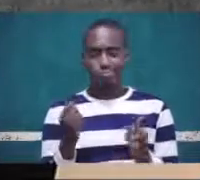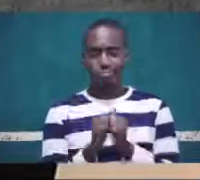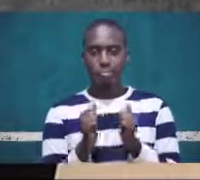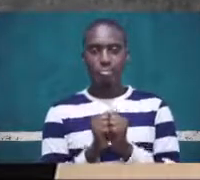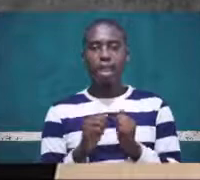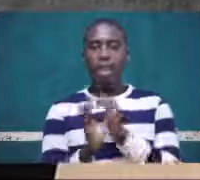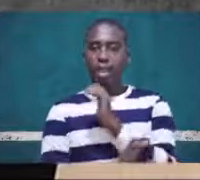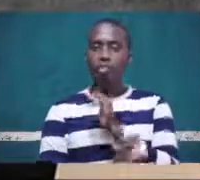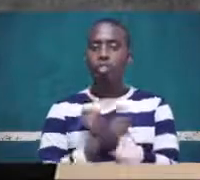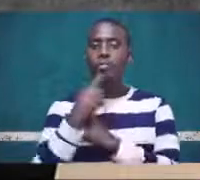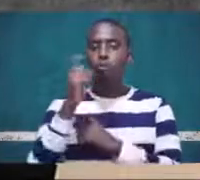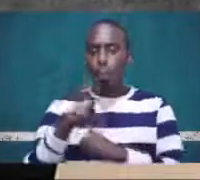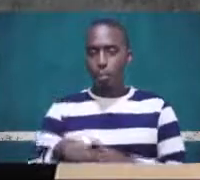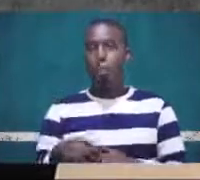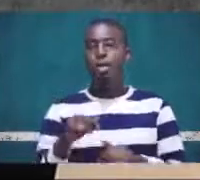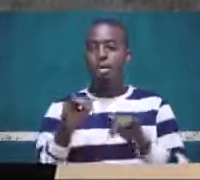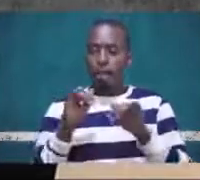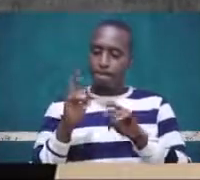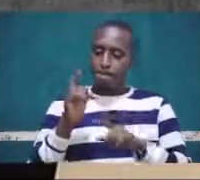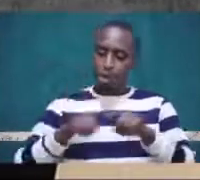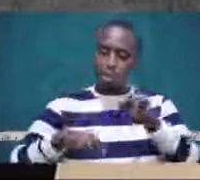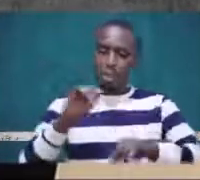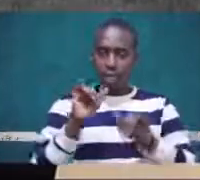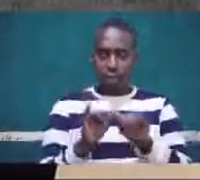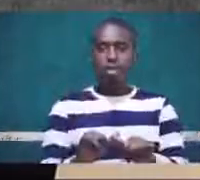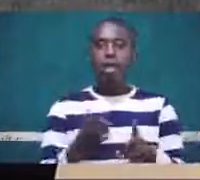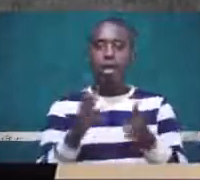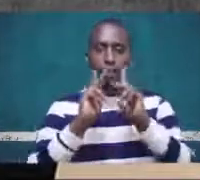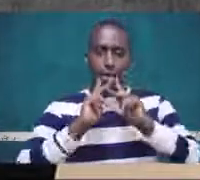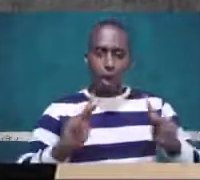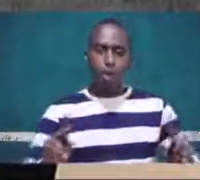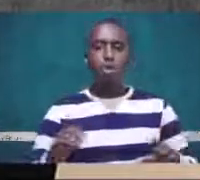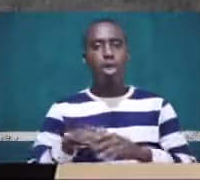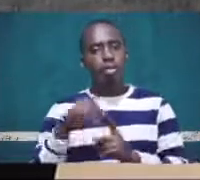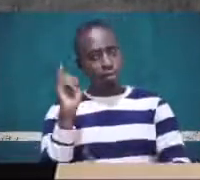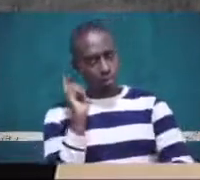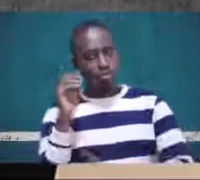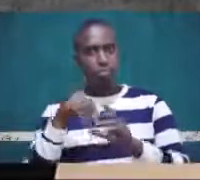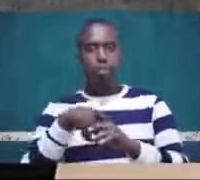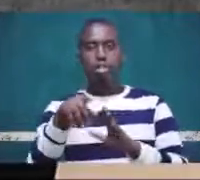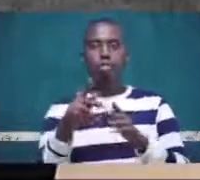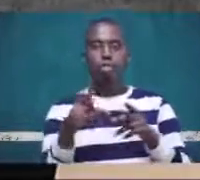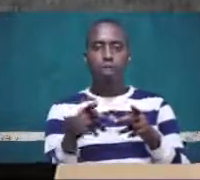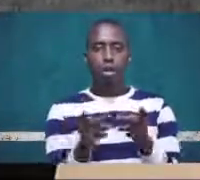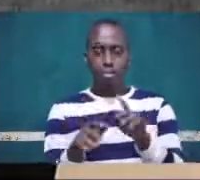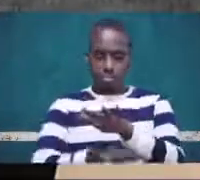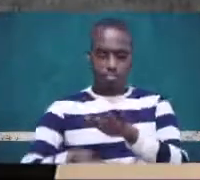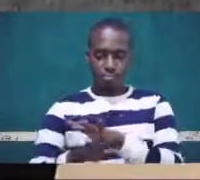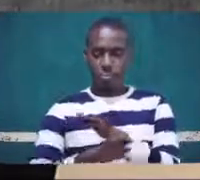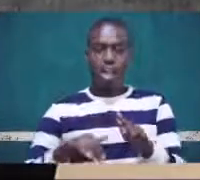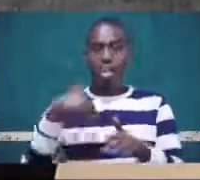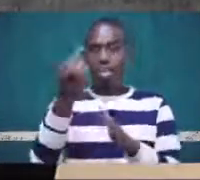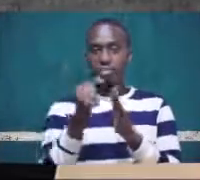countries should be politically stable. There should be peace. There should be security within the region. The next